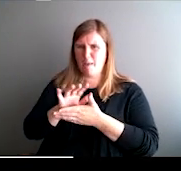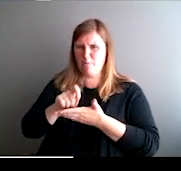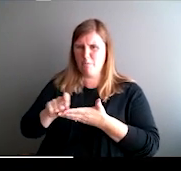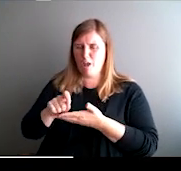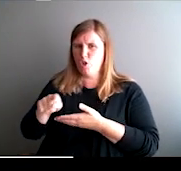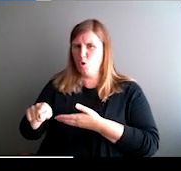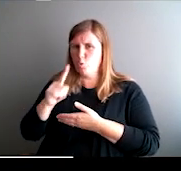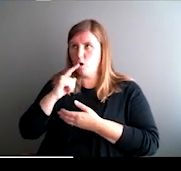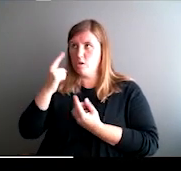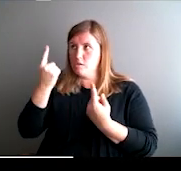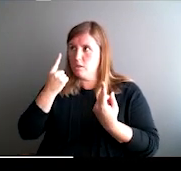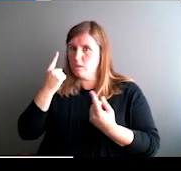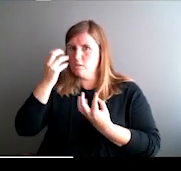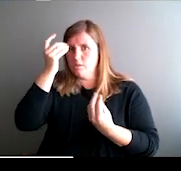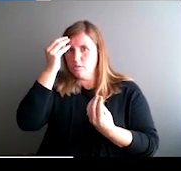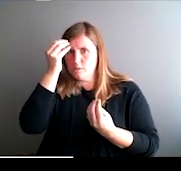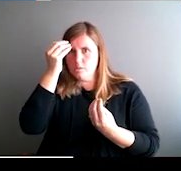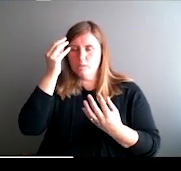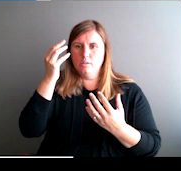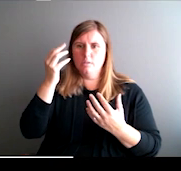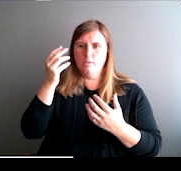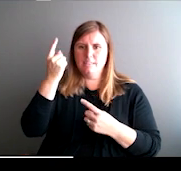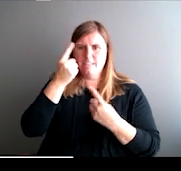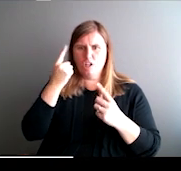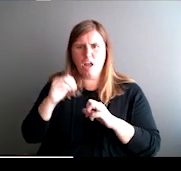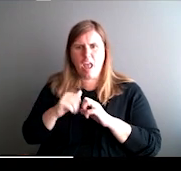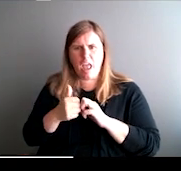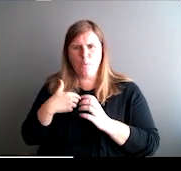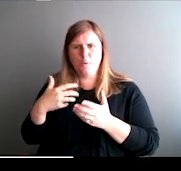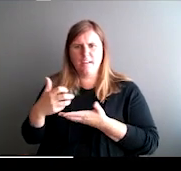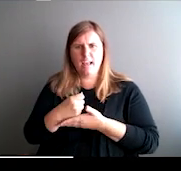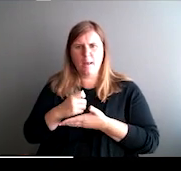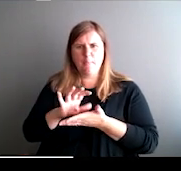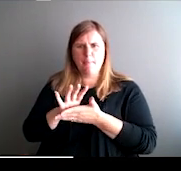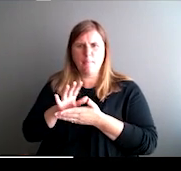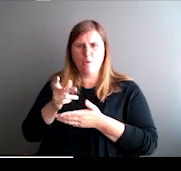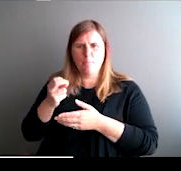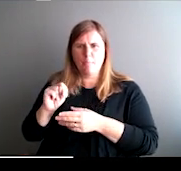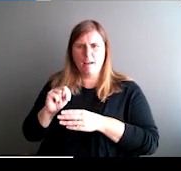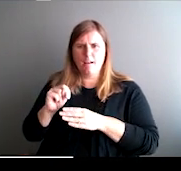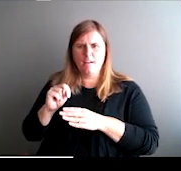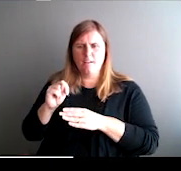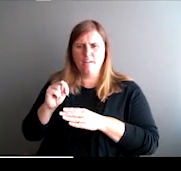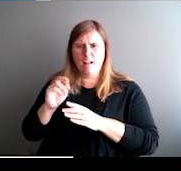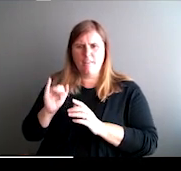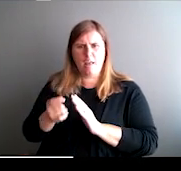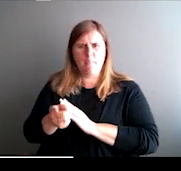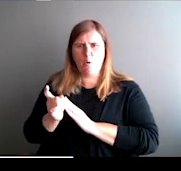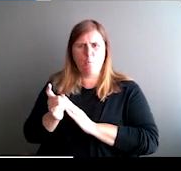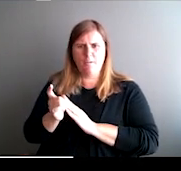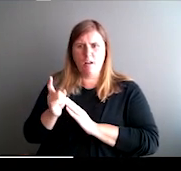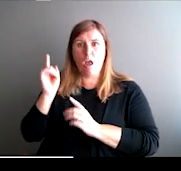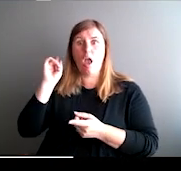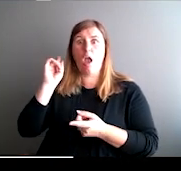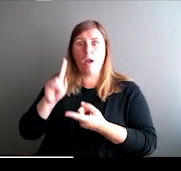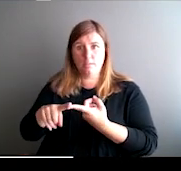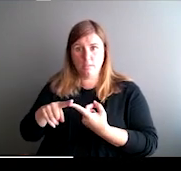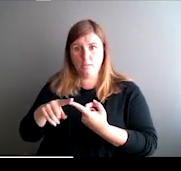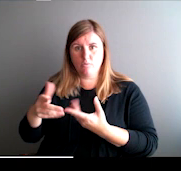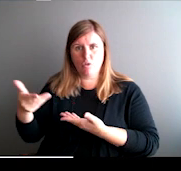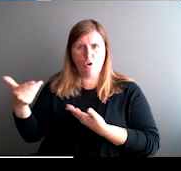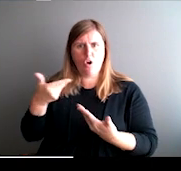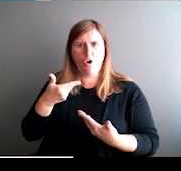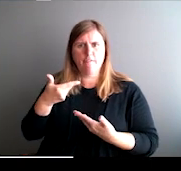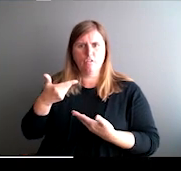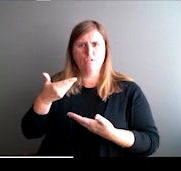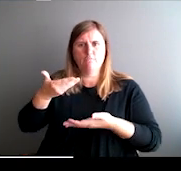weren't thinking or pondering or considering how you were going to get paper and pen at that moment until the offer